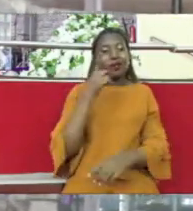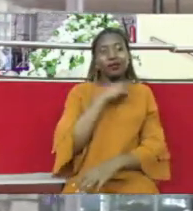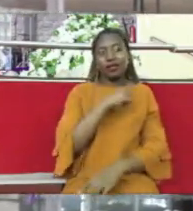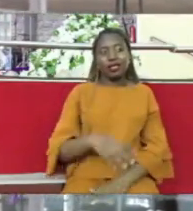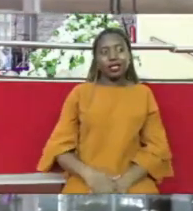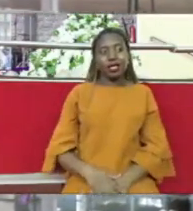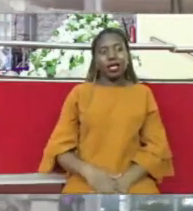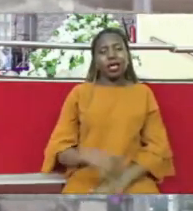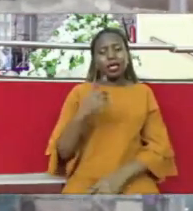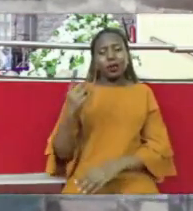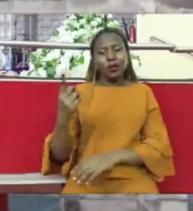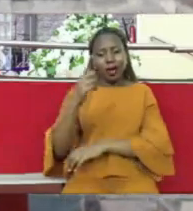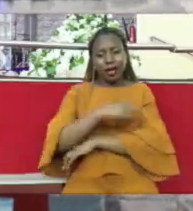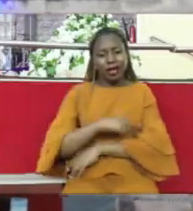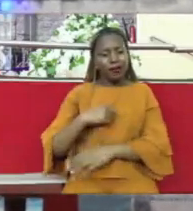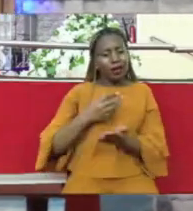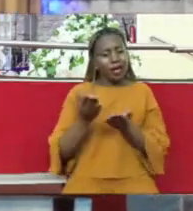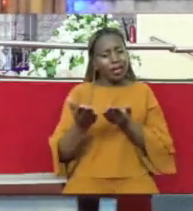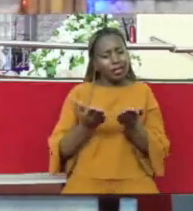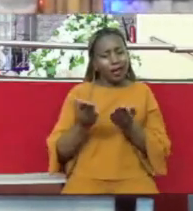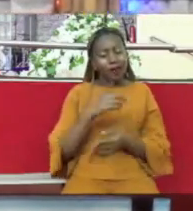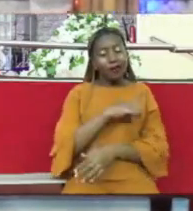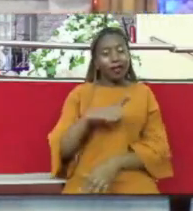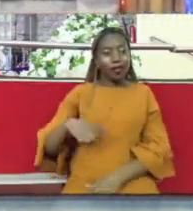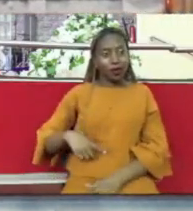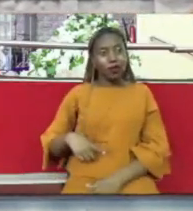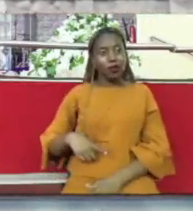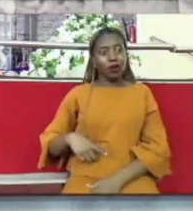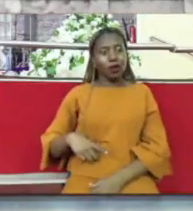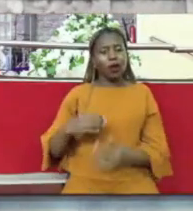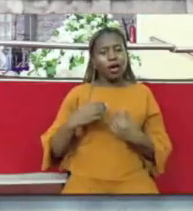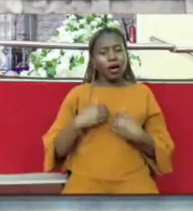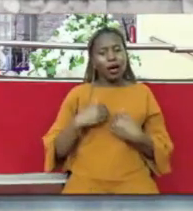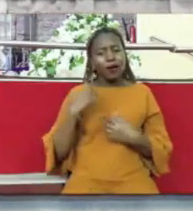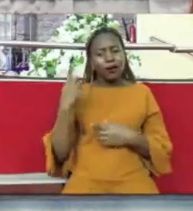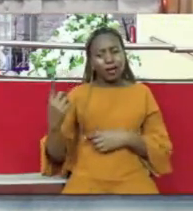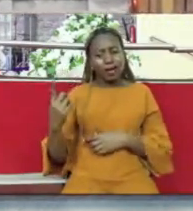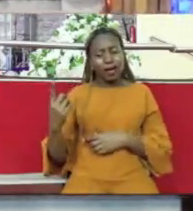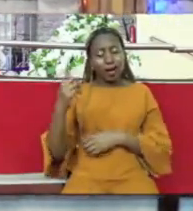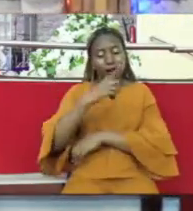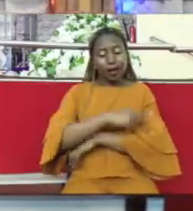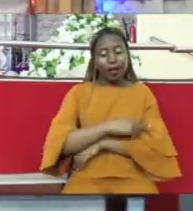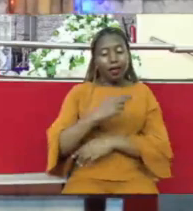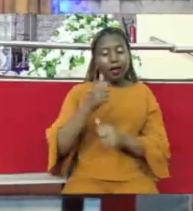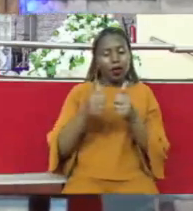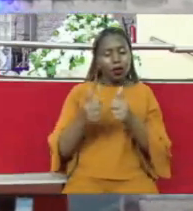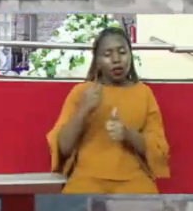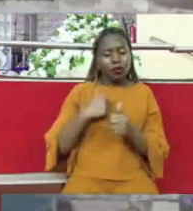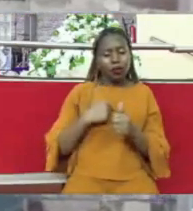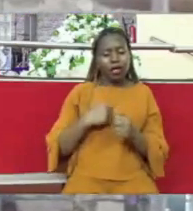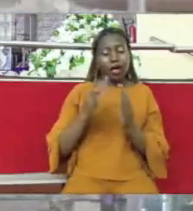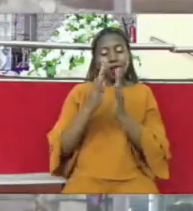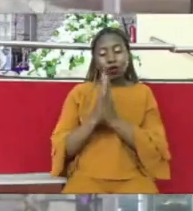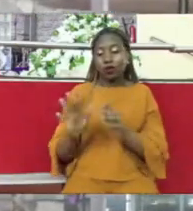Lord. There was a day I was prayerful. naomba sana. But I'm no longer prayerful.